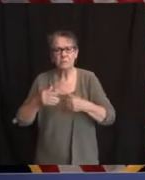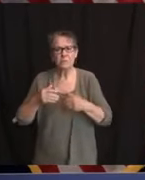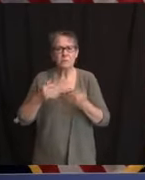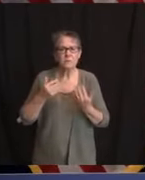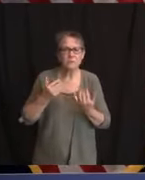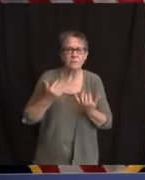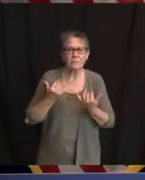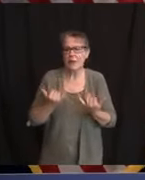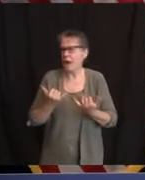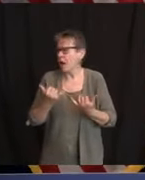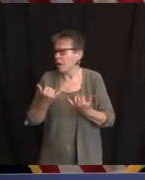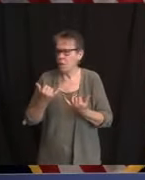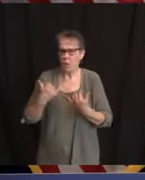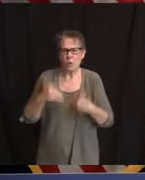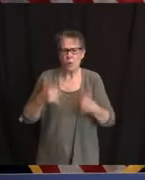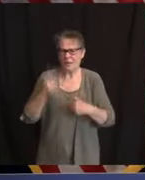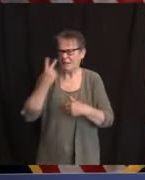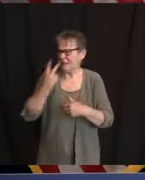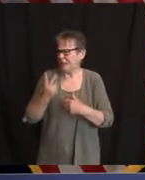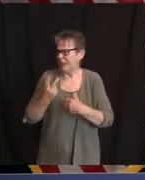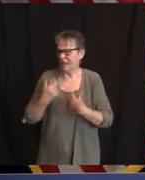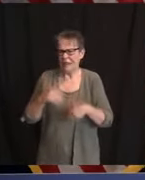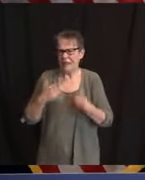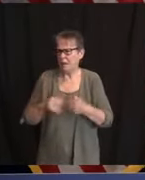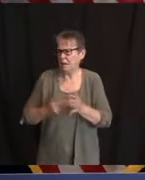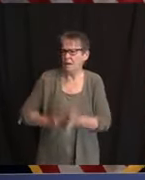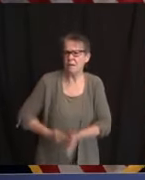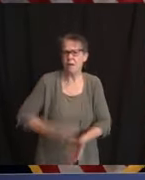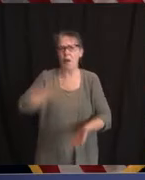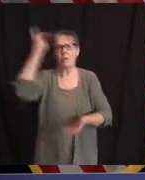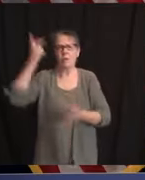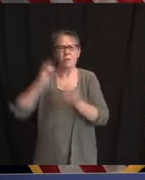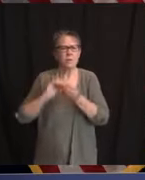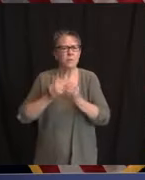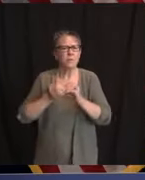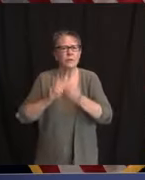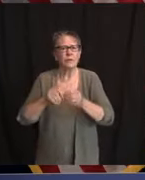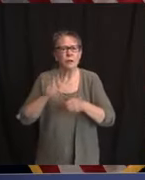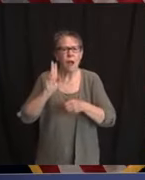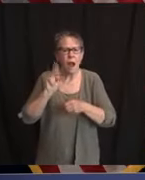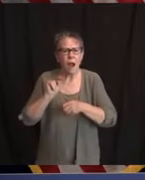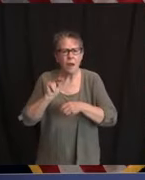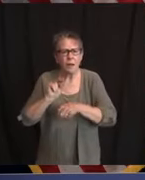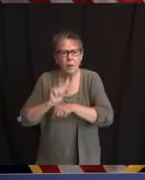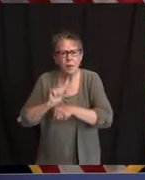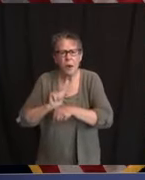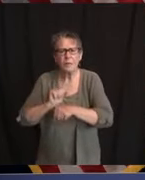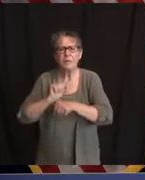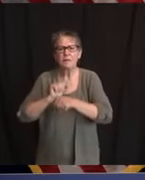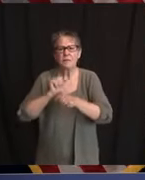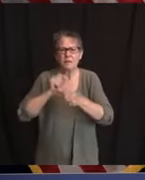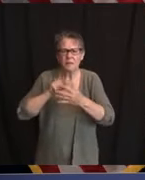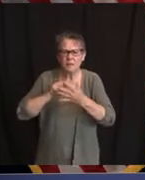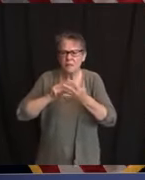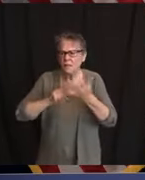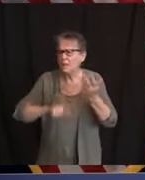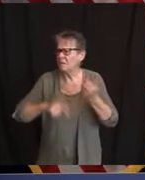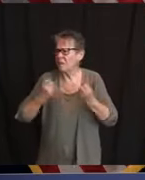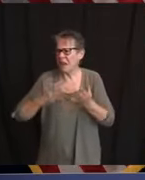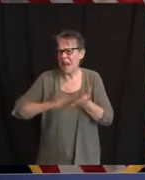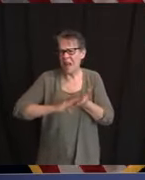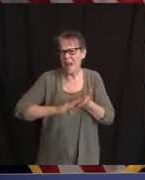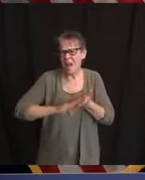But Senator, it's an honor to have you here. You're welcome. I know you've got to go at some point, but you're welcome, you and your fiance. It's a blessing to have you both with us. We're going to get